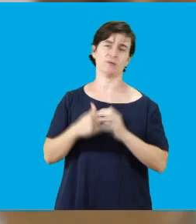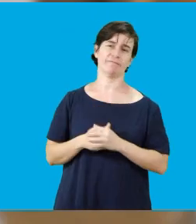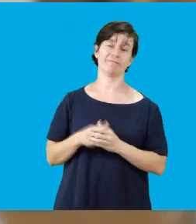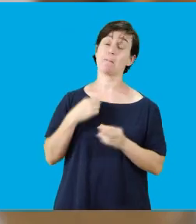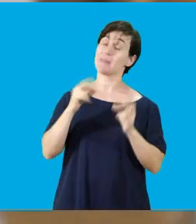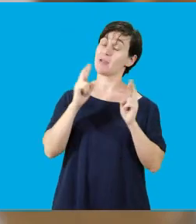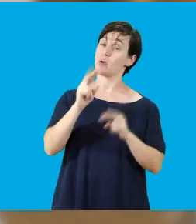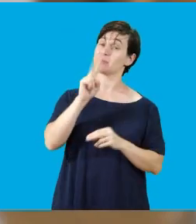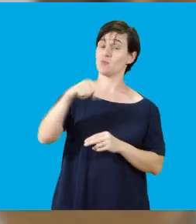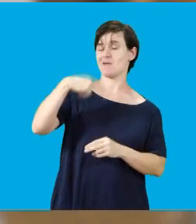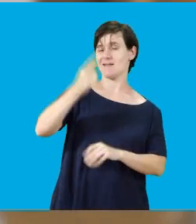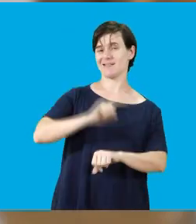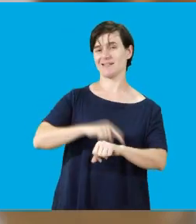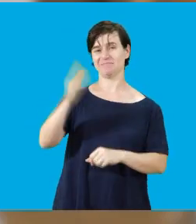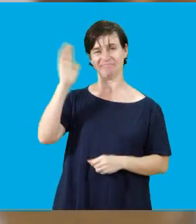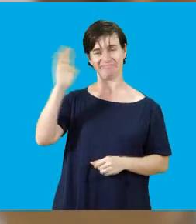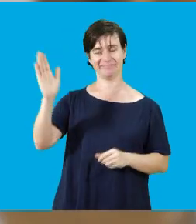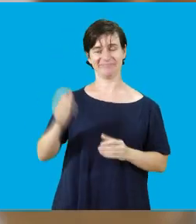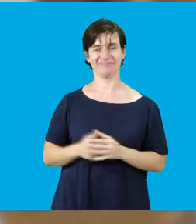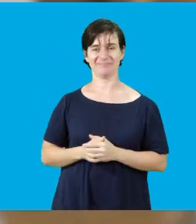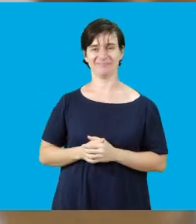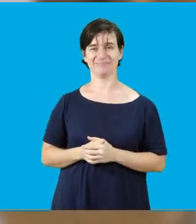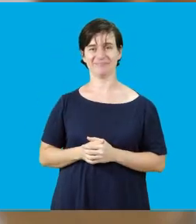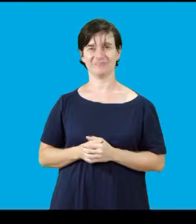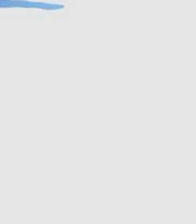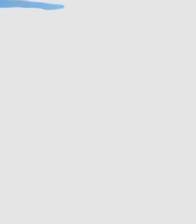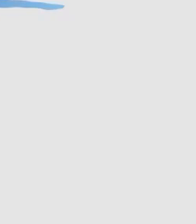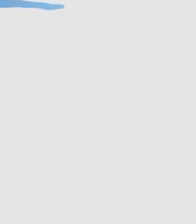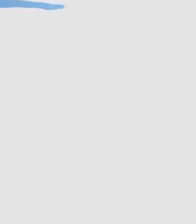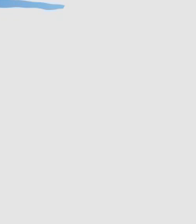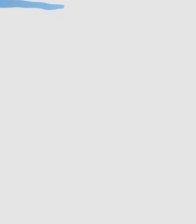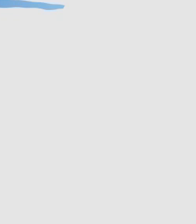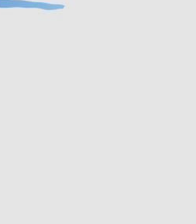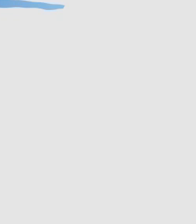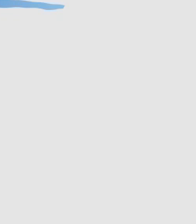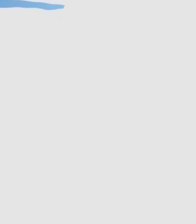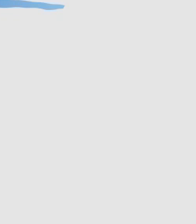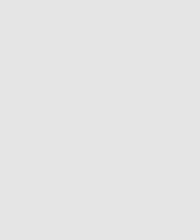probability. I hope to see you again next time. Bye.